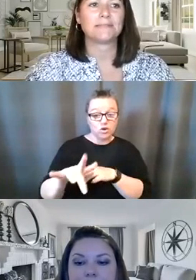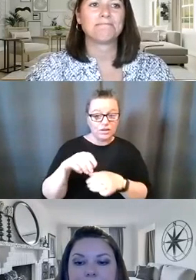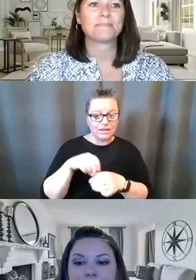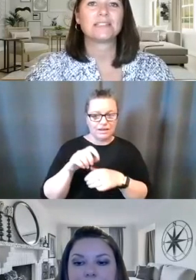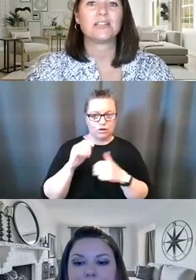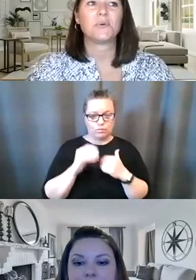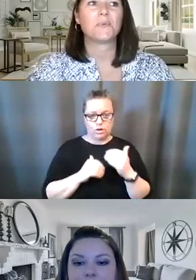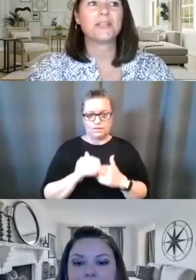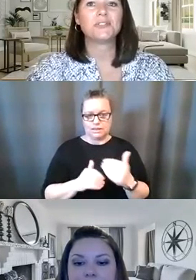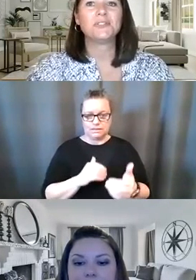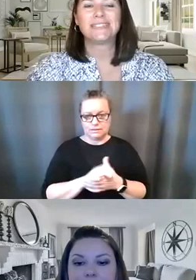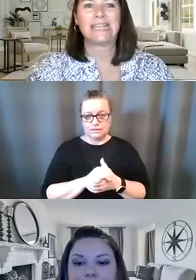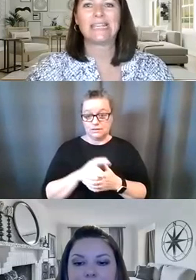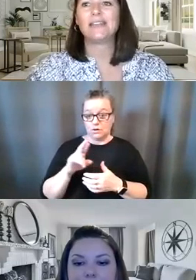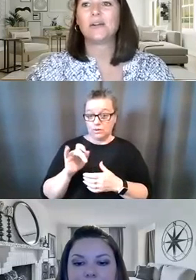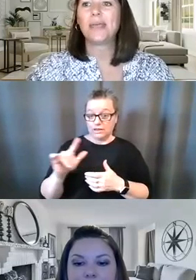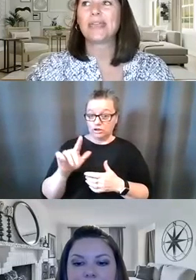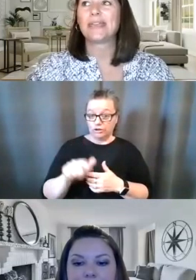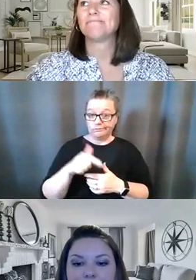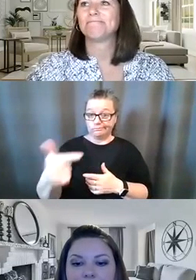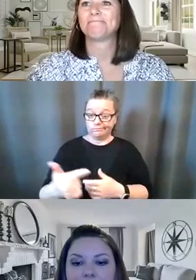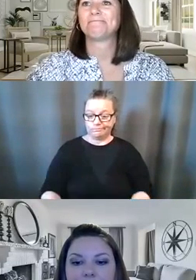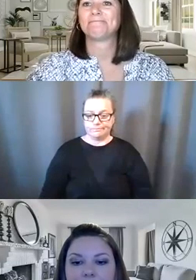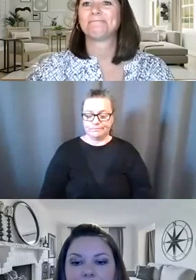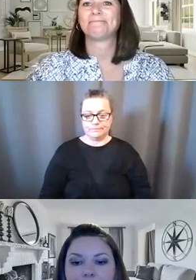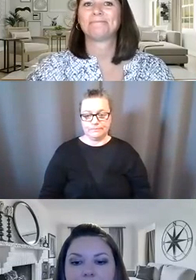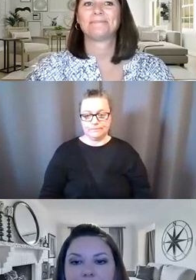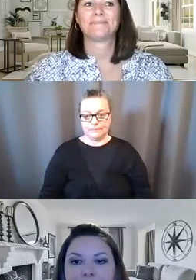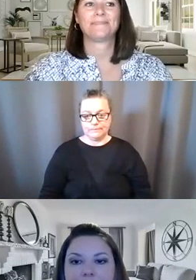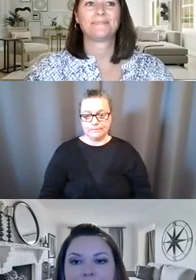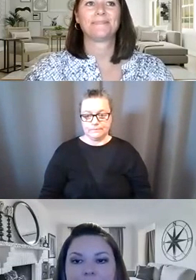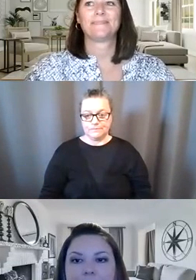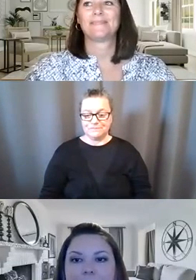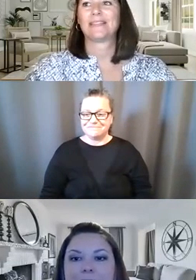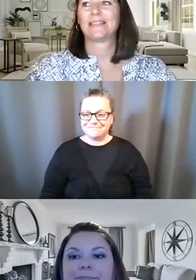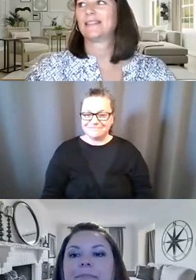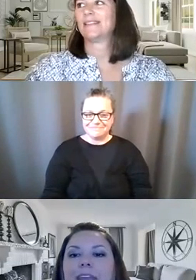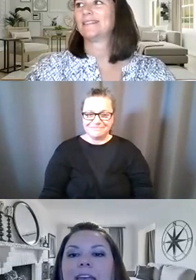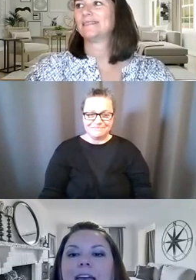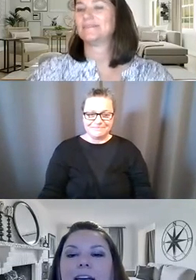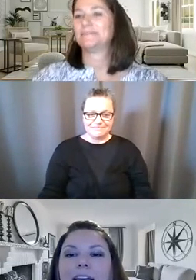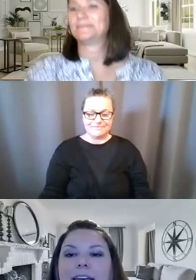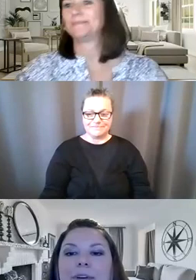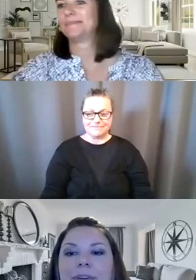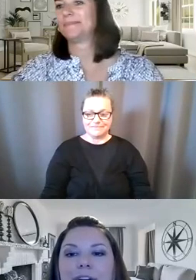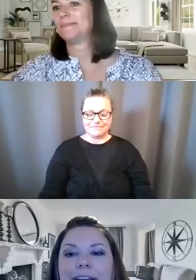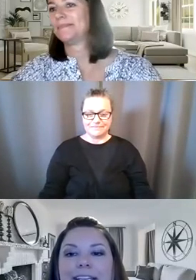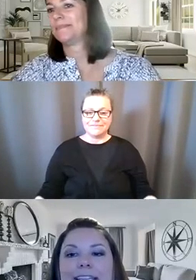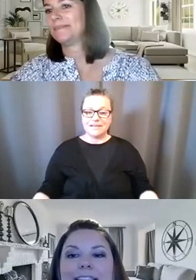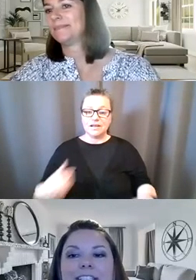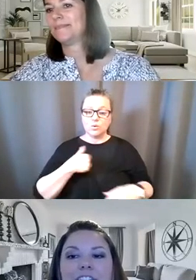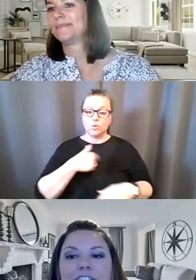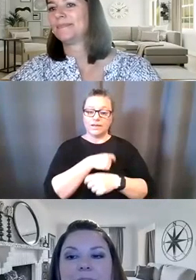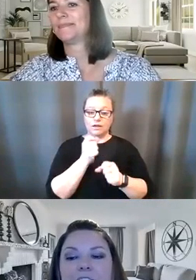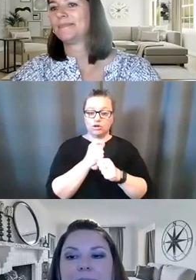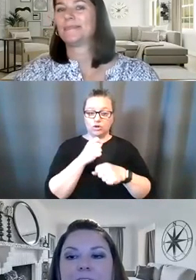process. So Rachel, take it away. Okay, here we go. We created